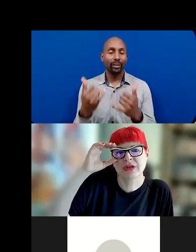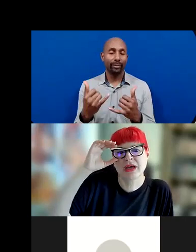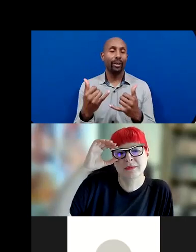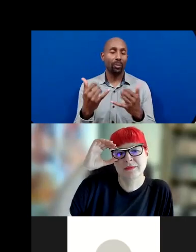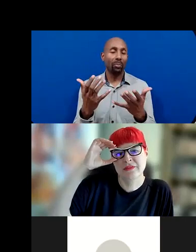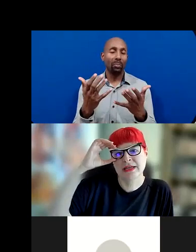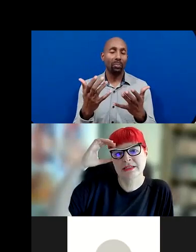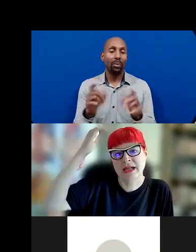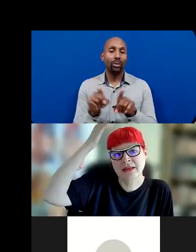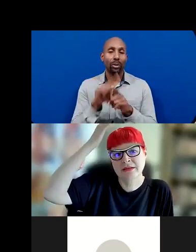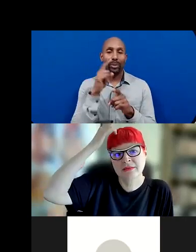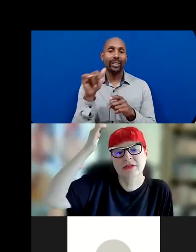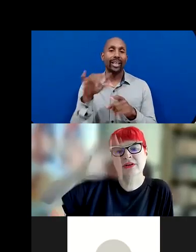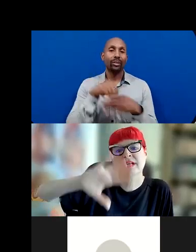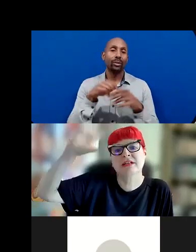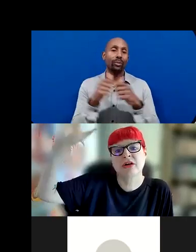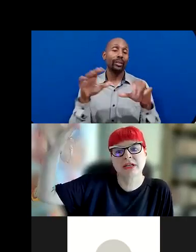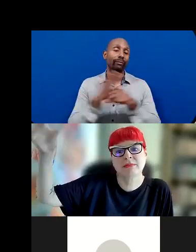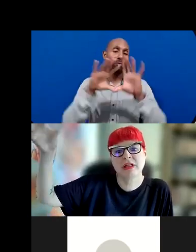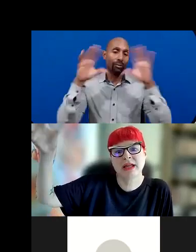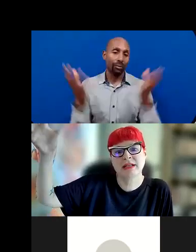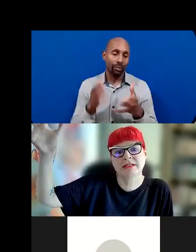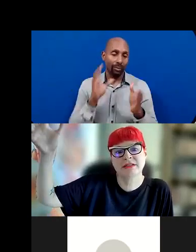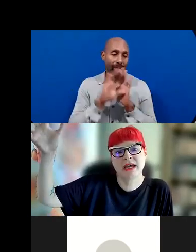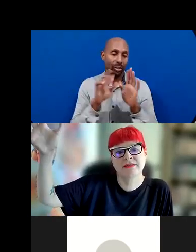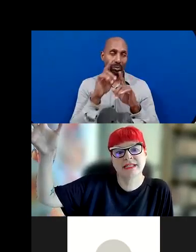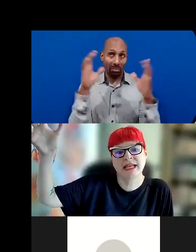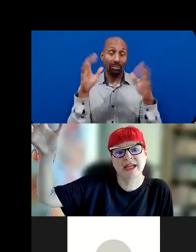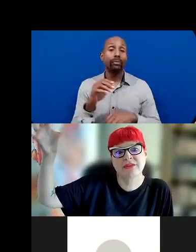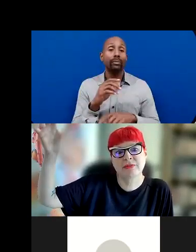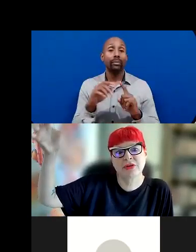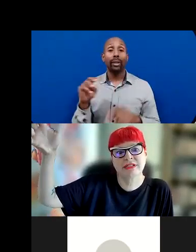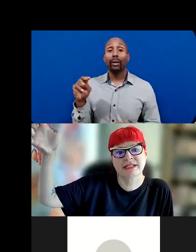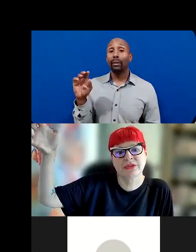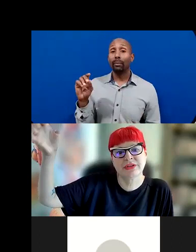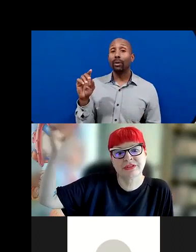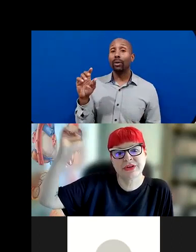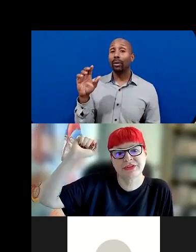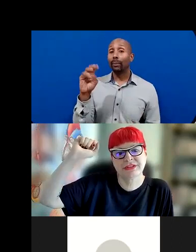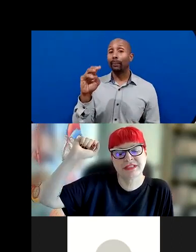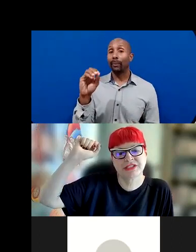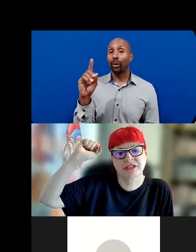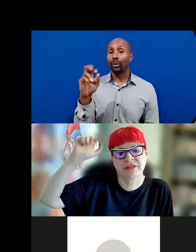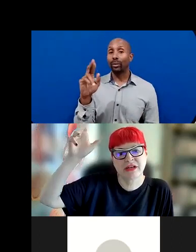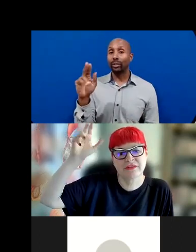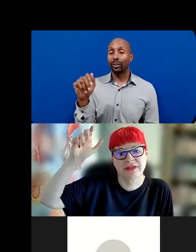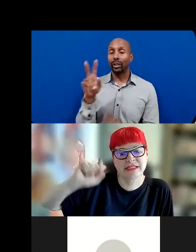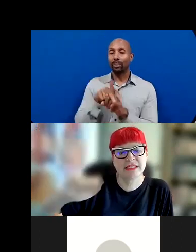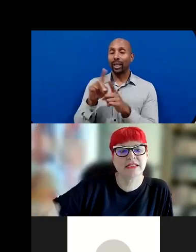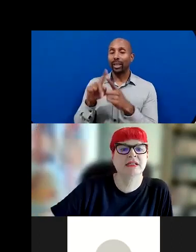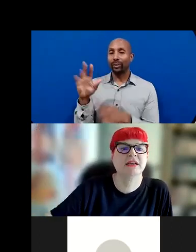both Pfizer and Moderna has already applied to the FDA for emergency use authorization of